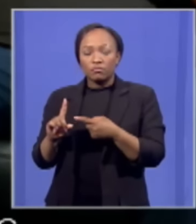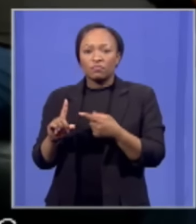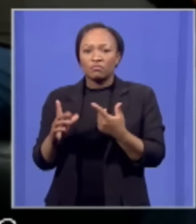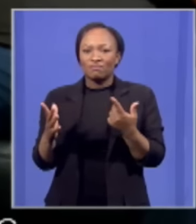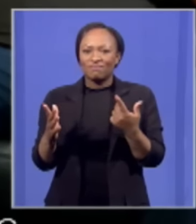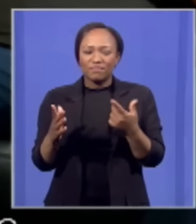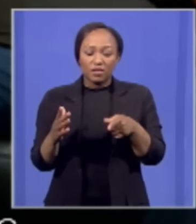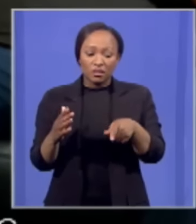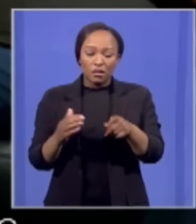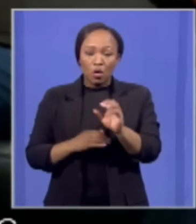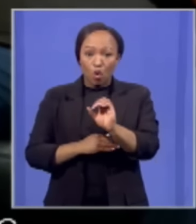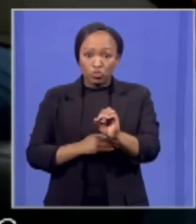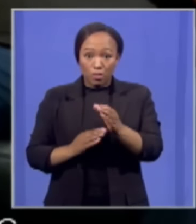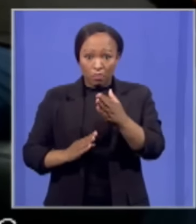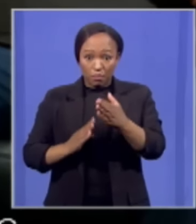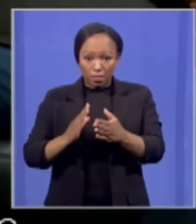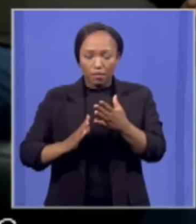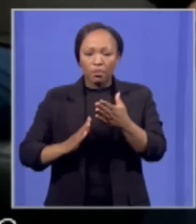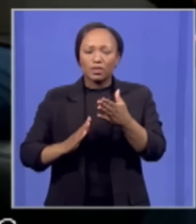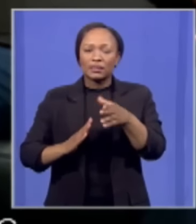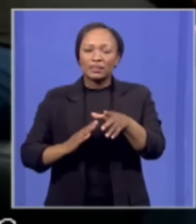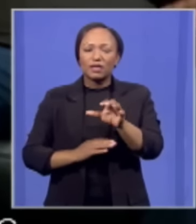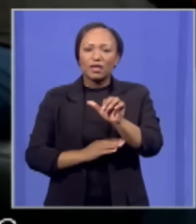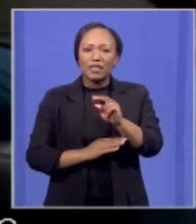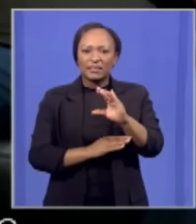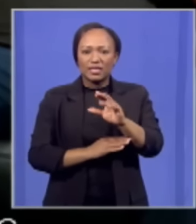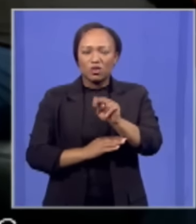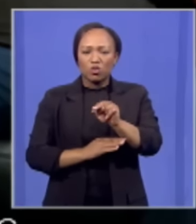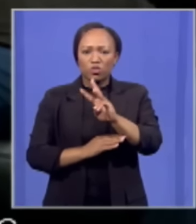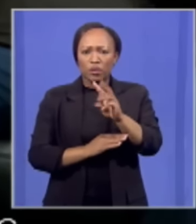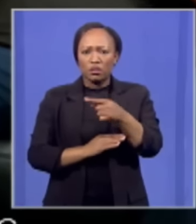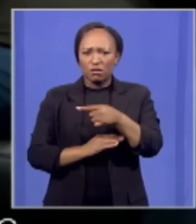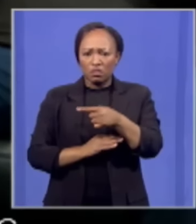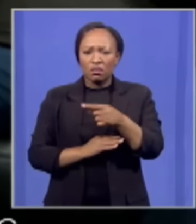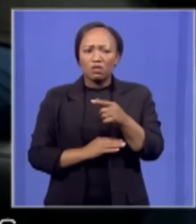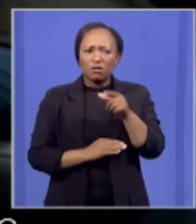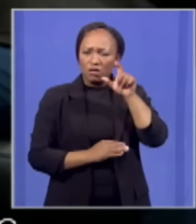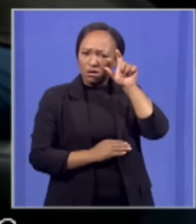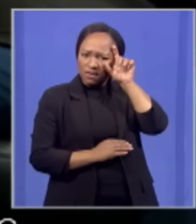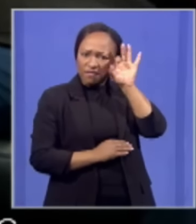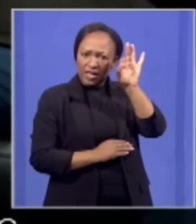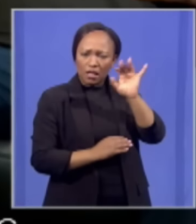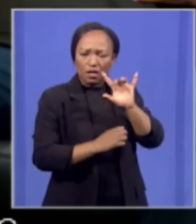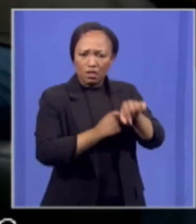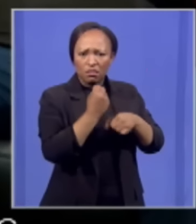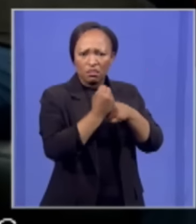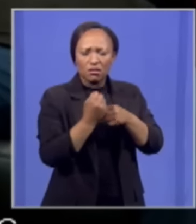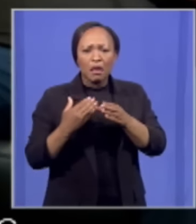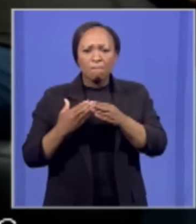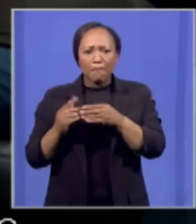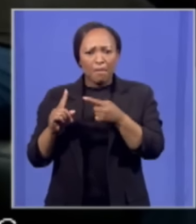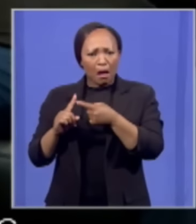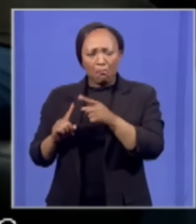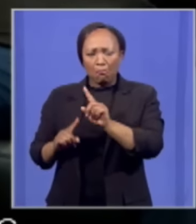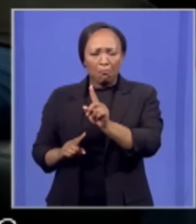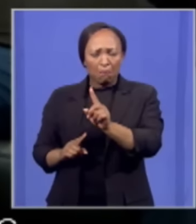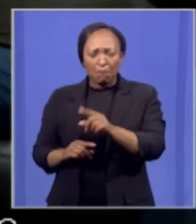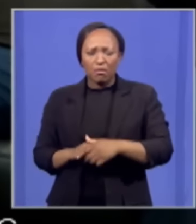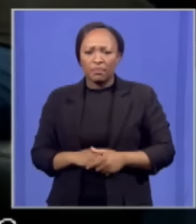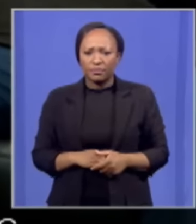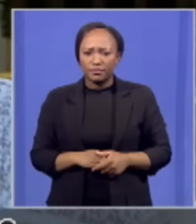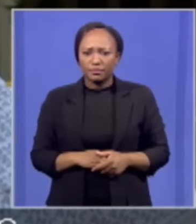ke nako mafelong a kgwedi e hodimo, ANC province ya Northwest e dumelana le Balula hore Mokgotsi ha se setho sa moga.